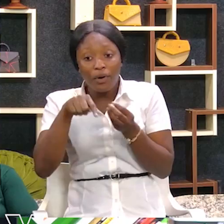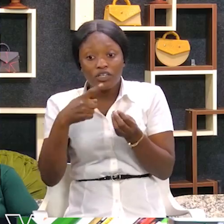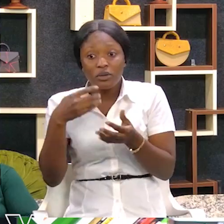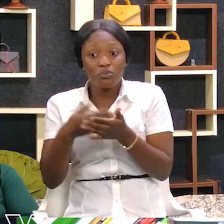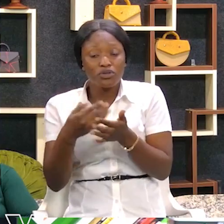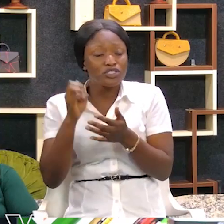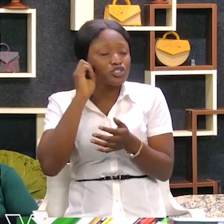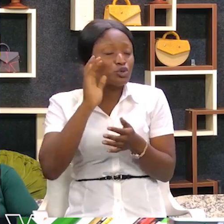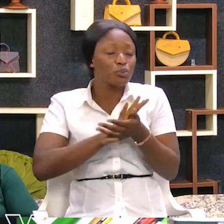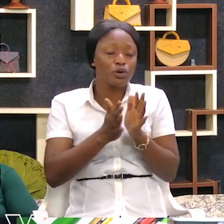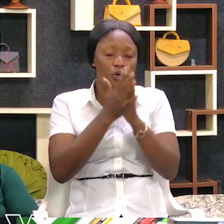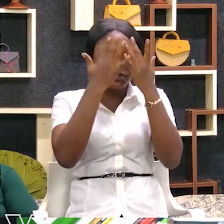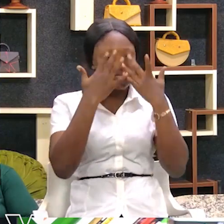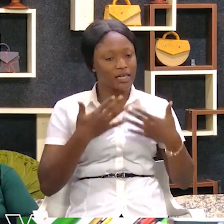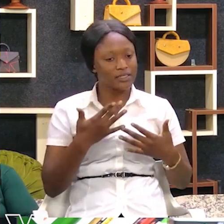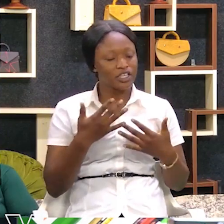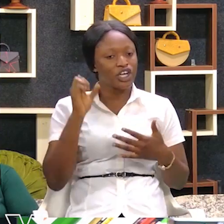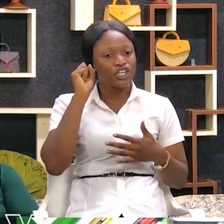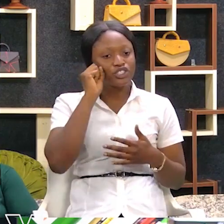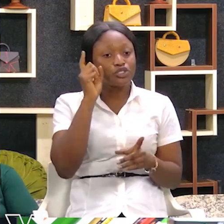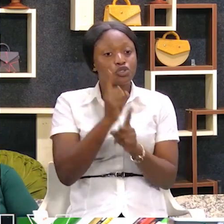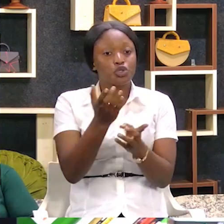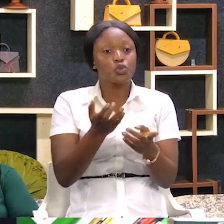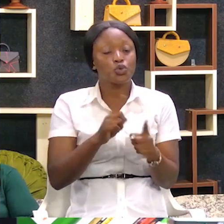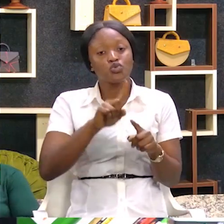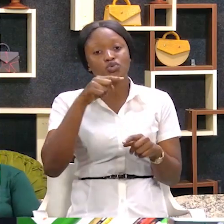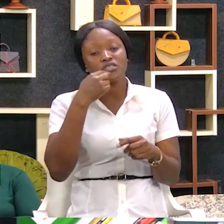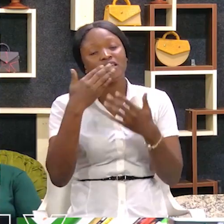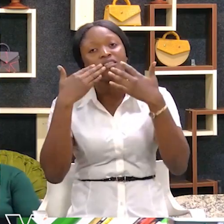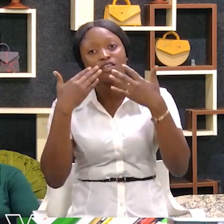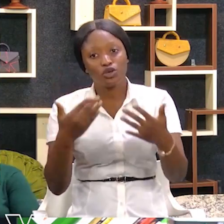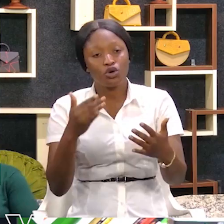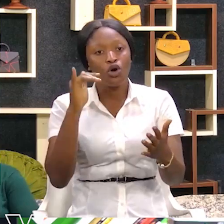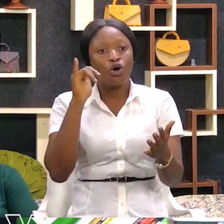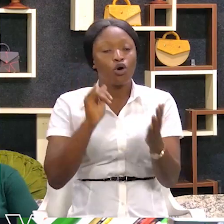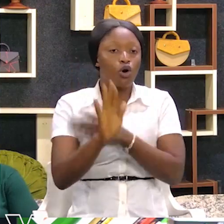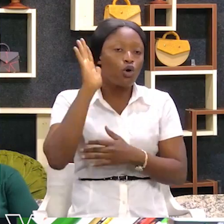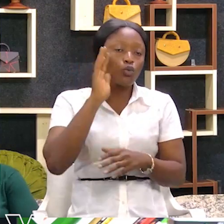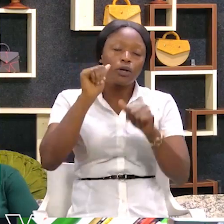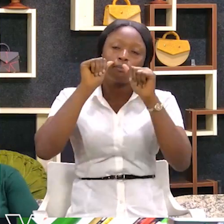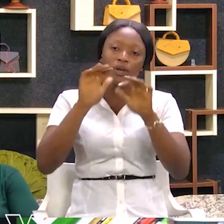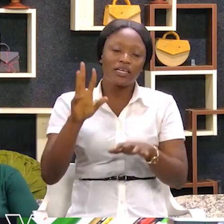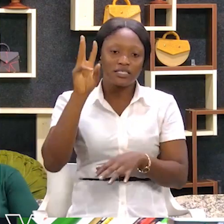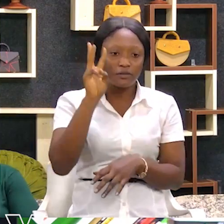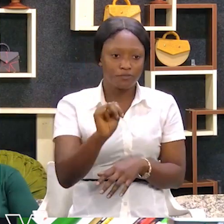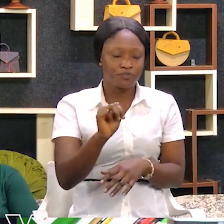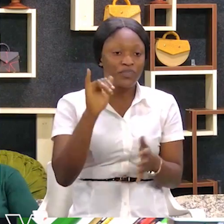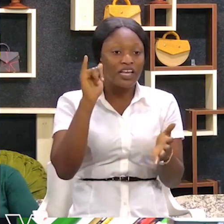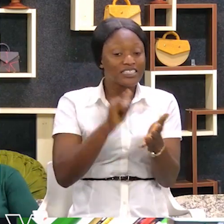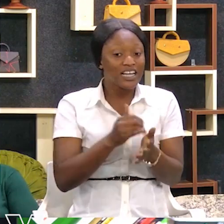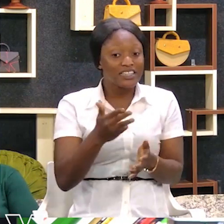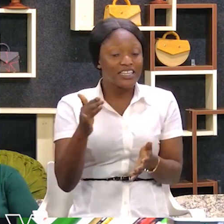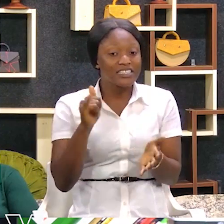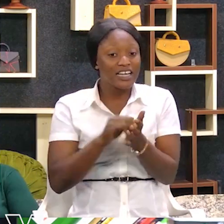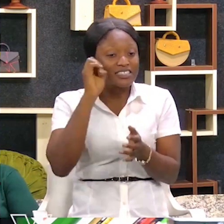life. I just want to say thank you. God go bless her. God go uplift her. God go give her that thing when they look